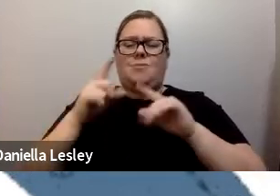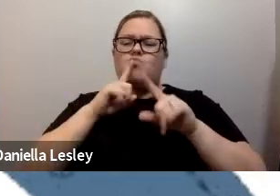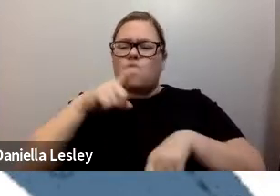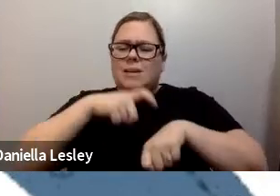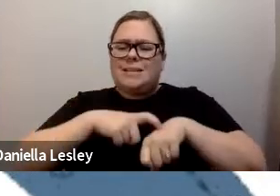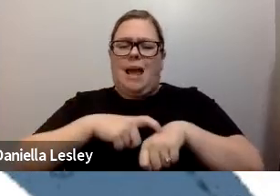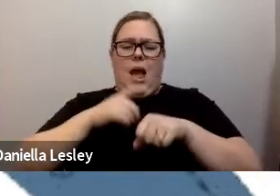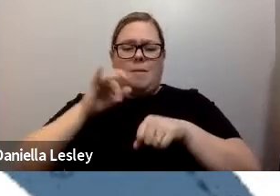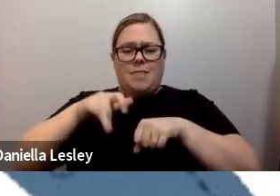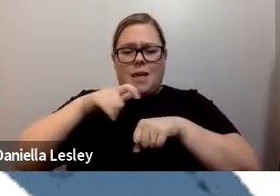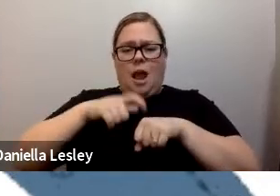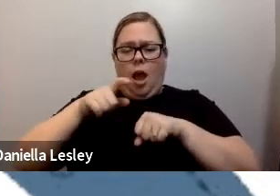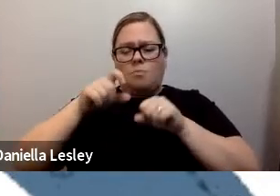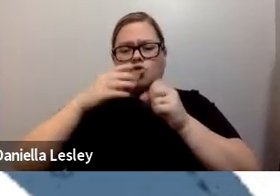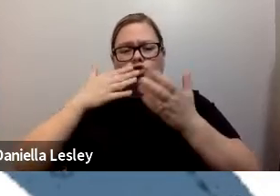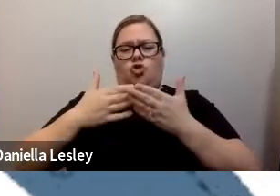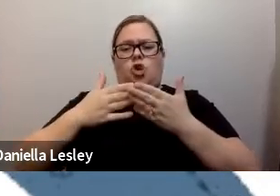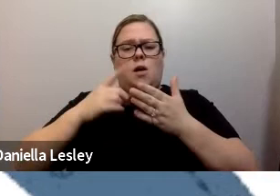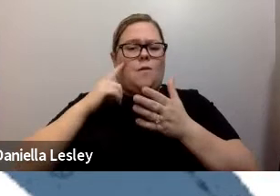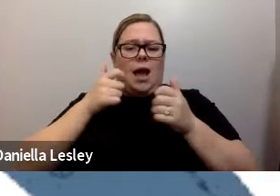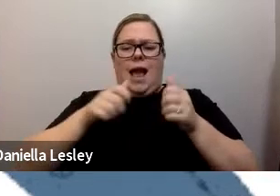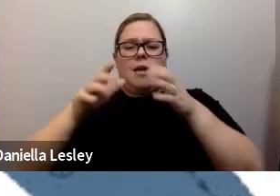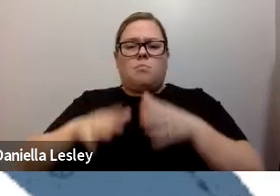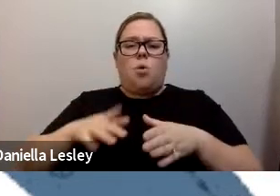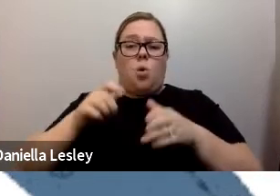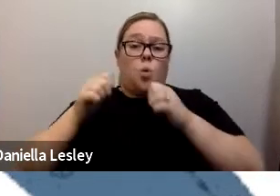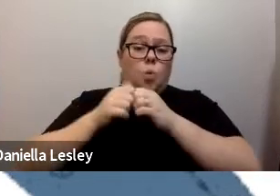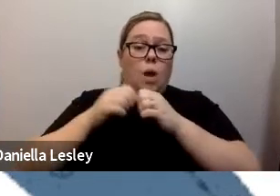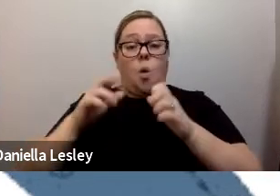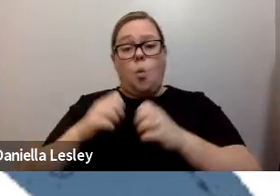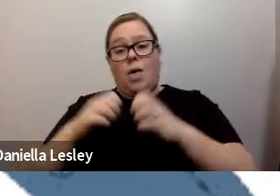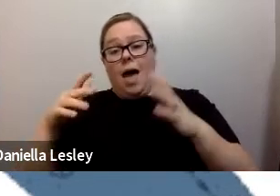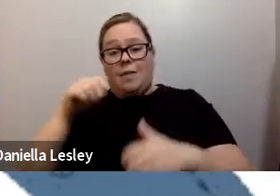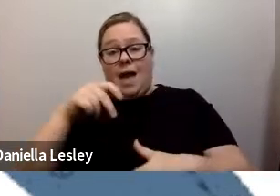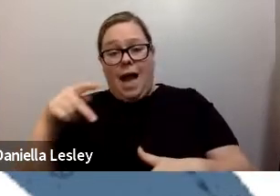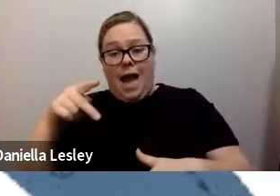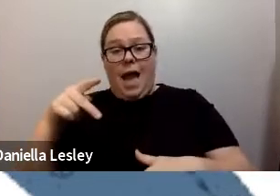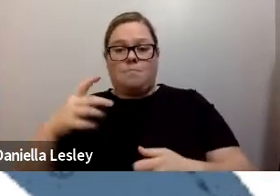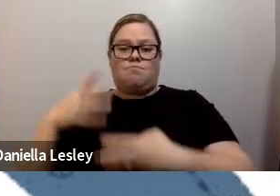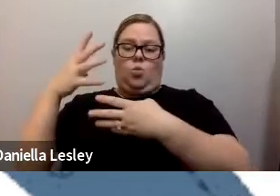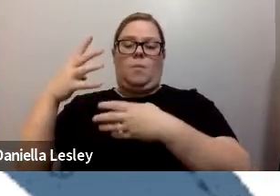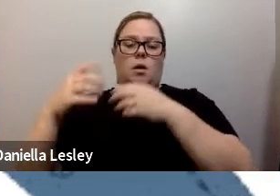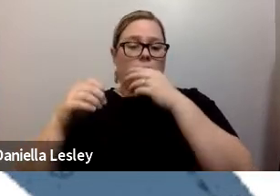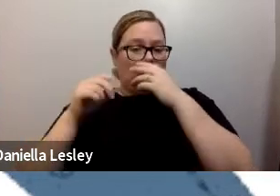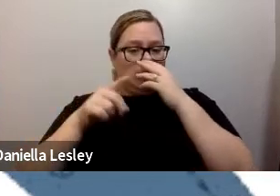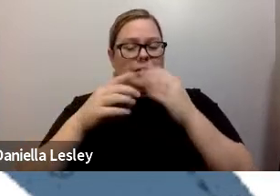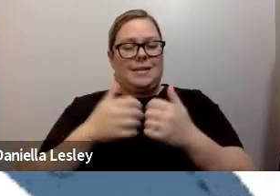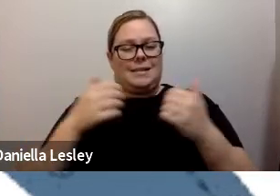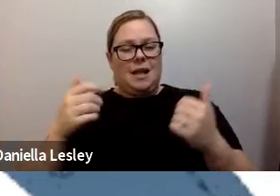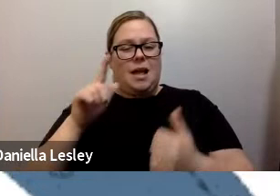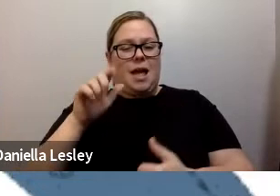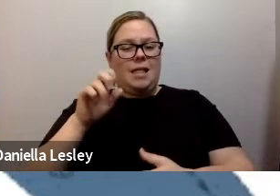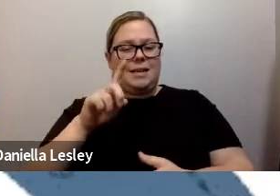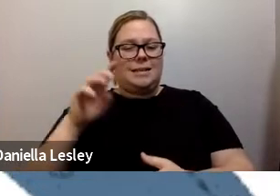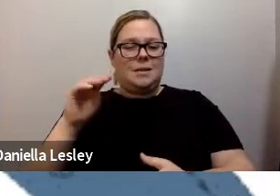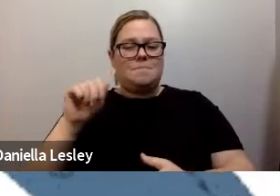very responsive for anybody with or without the app loaded up. So this is a separate little LED matrix board that